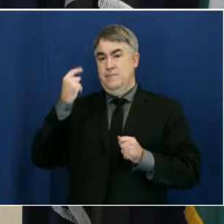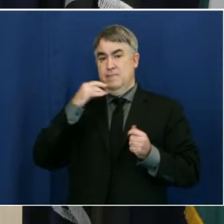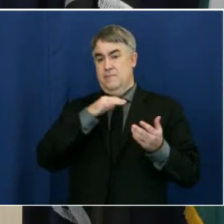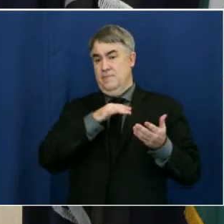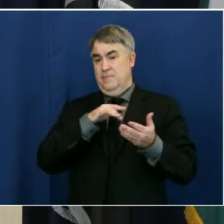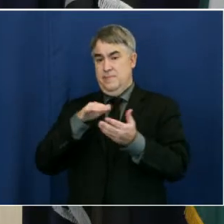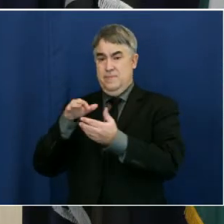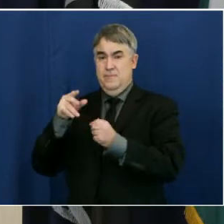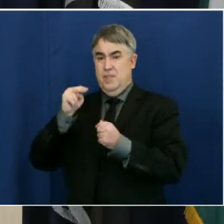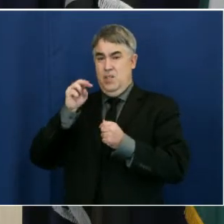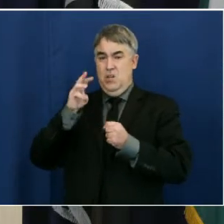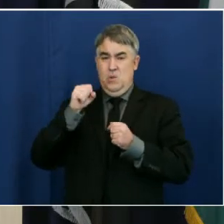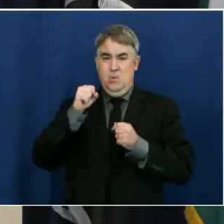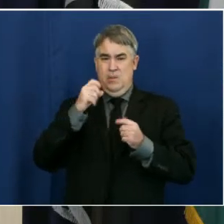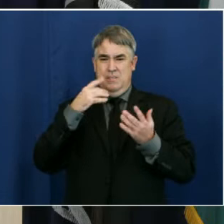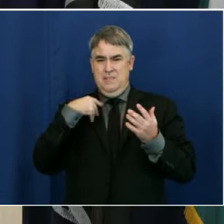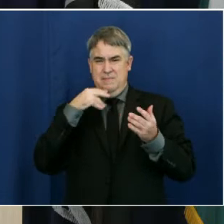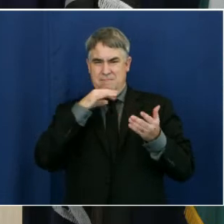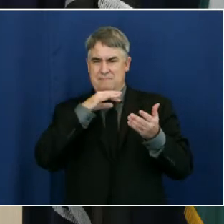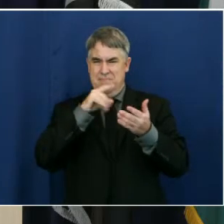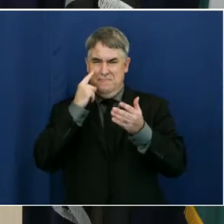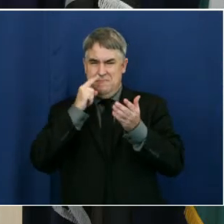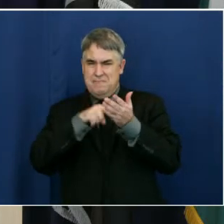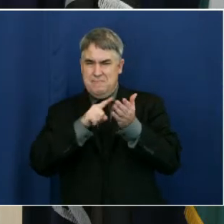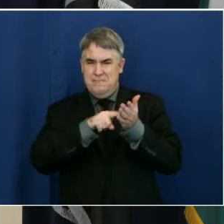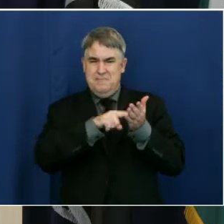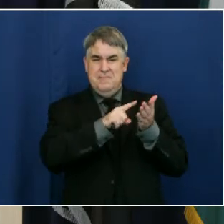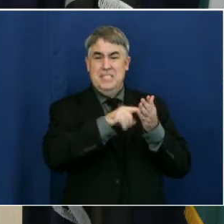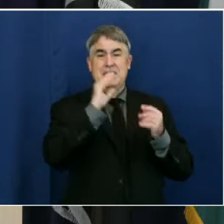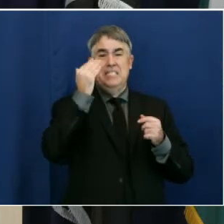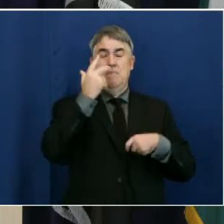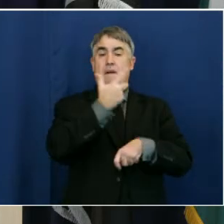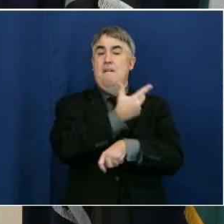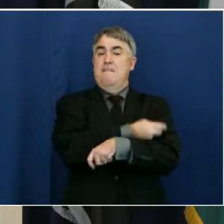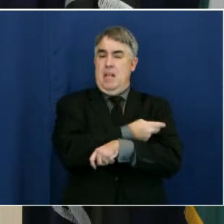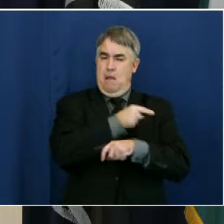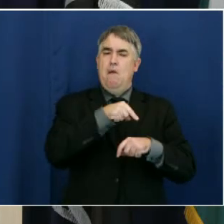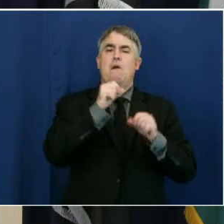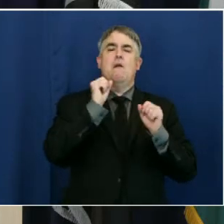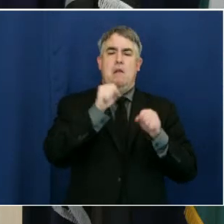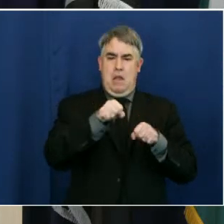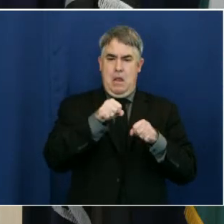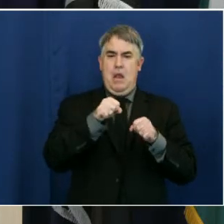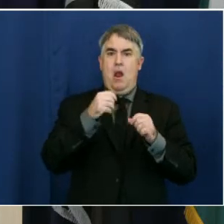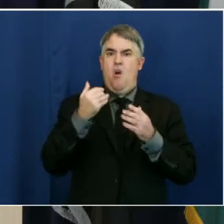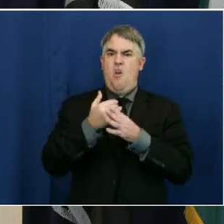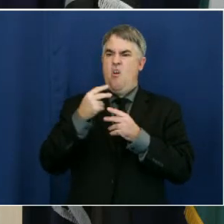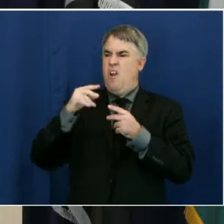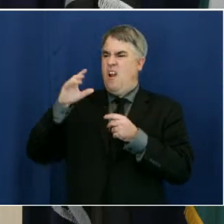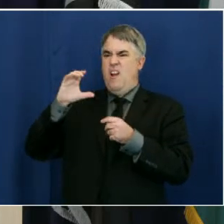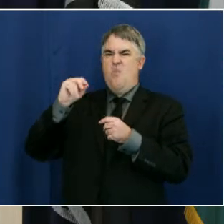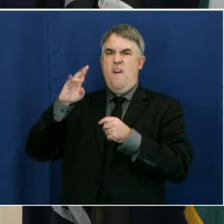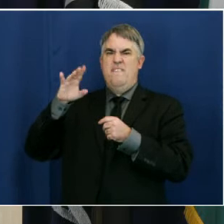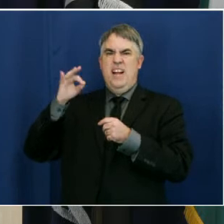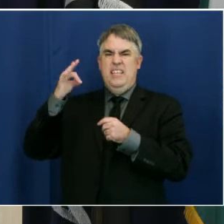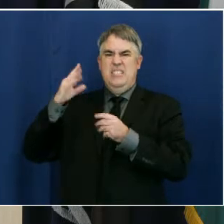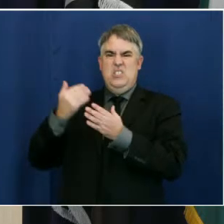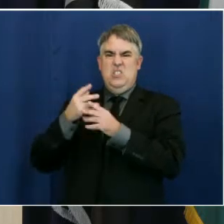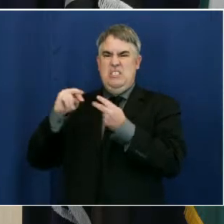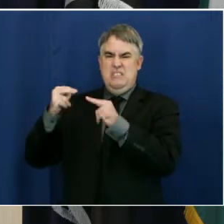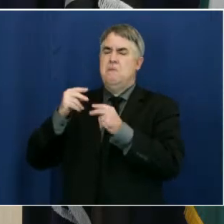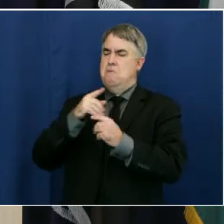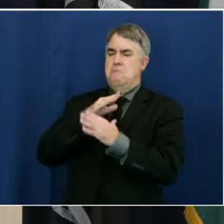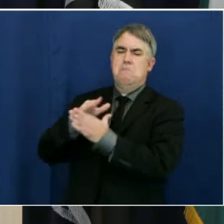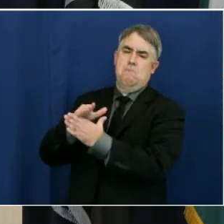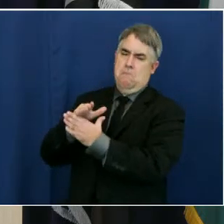that it appears that the vaccine should be able to cover these emerging variants very well. We won't really